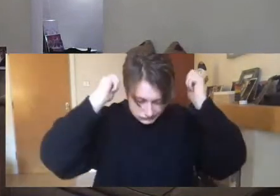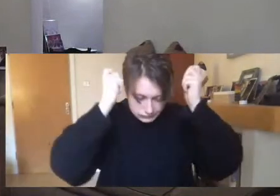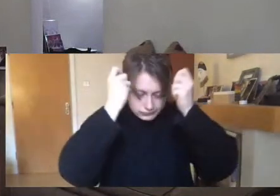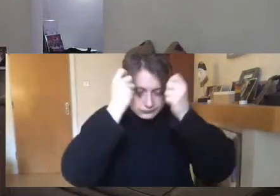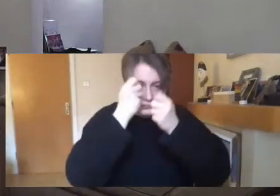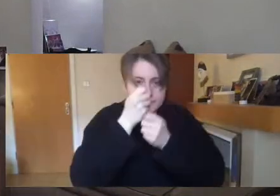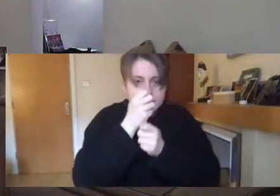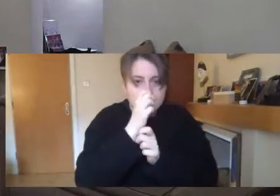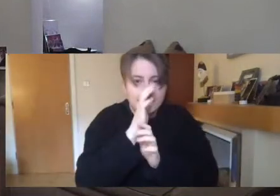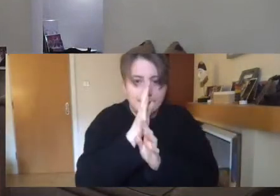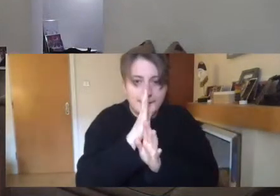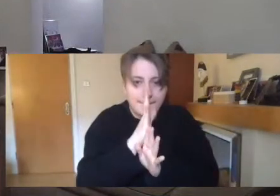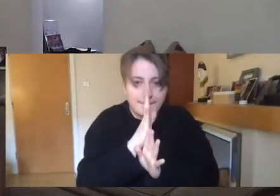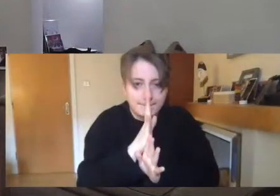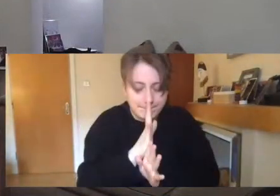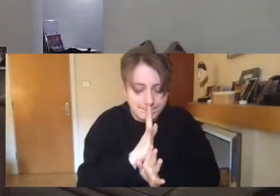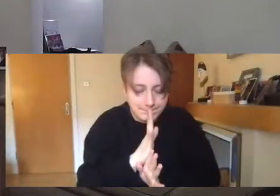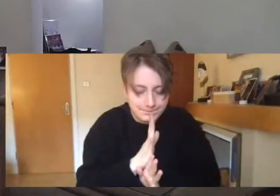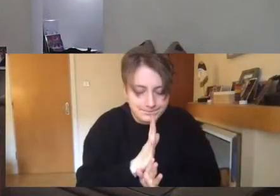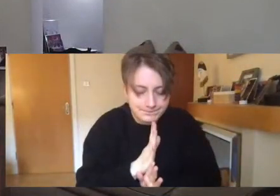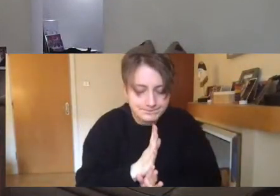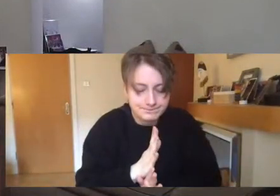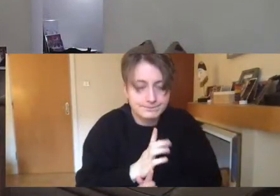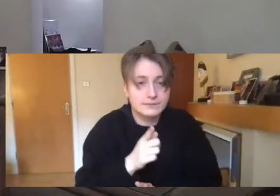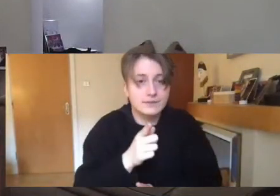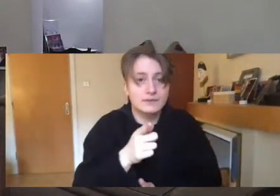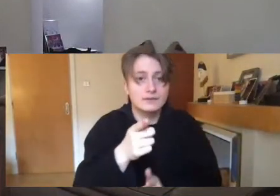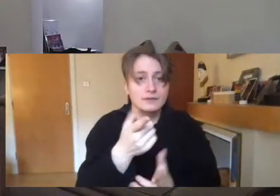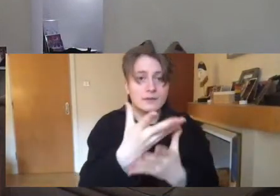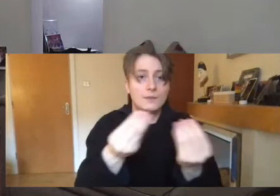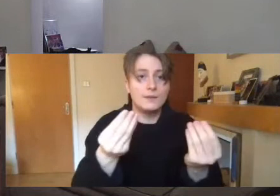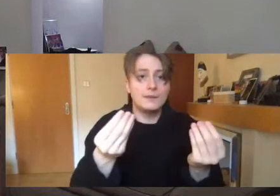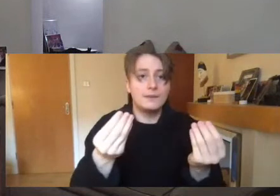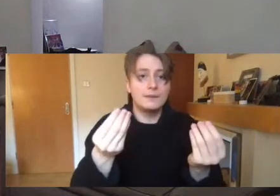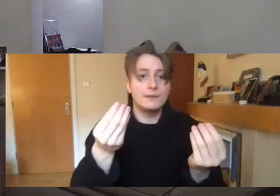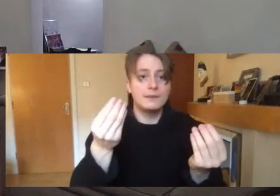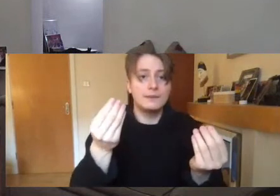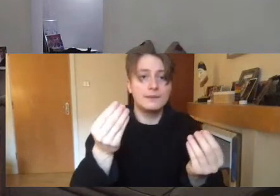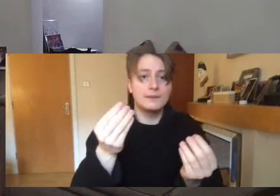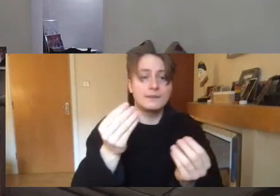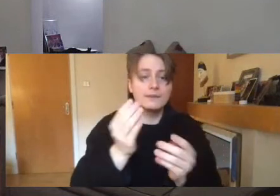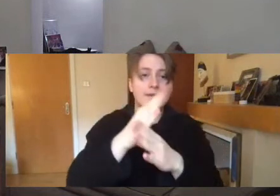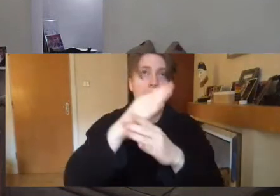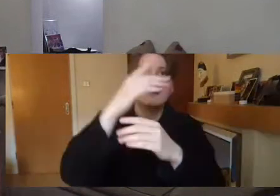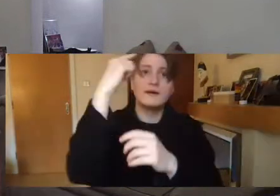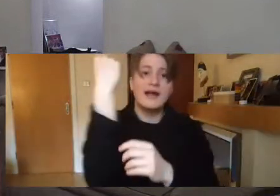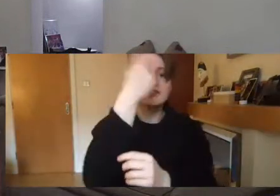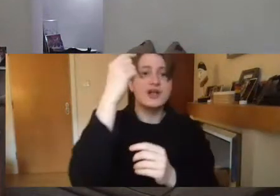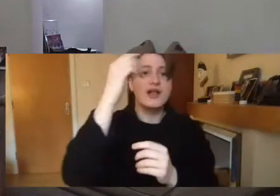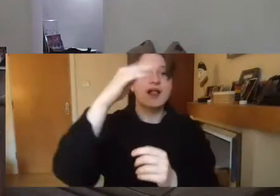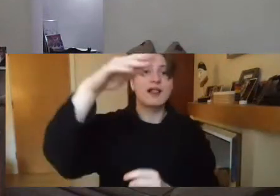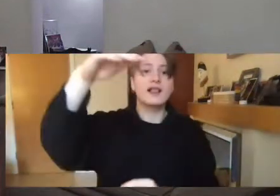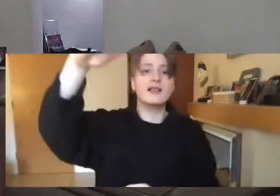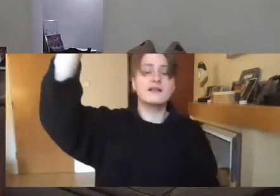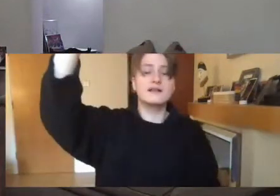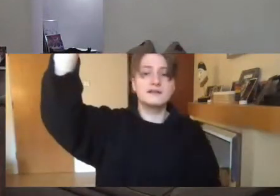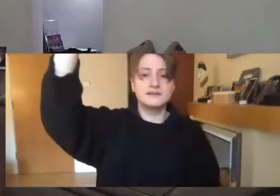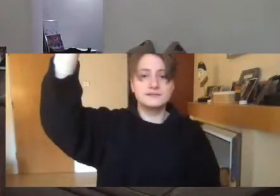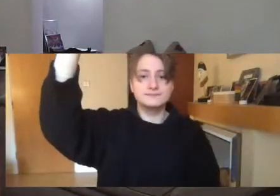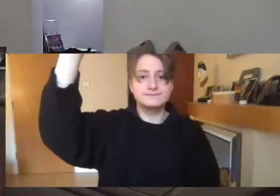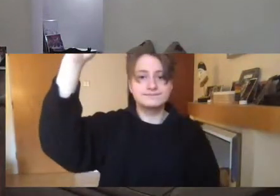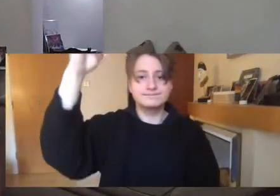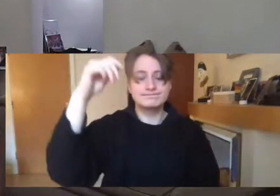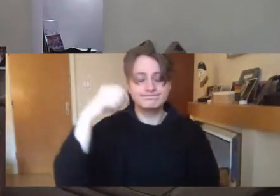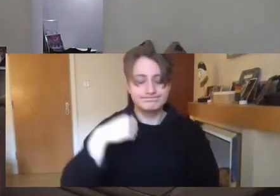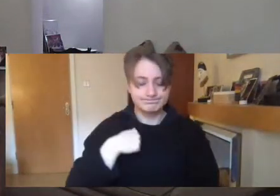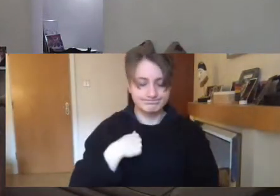through she part the panes which the snow blurs, I think I see the image, hers, that's